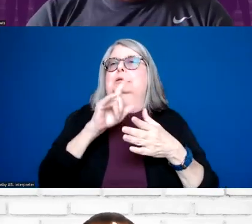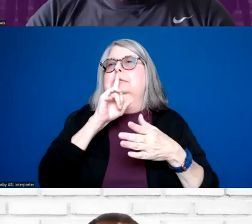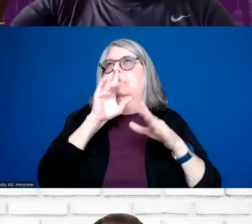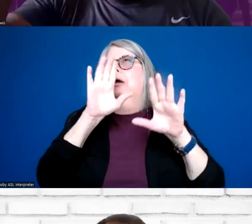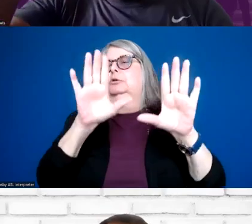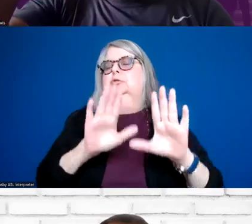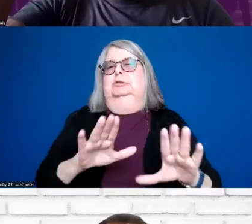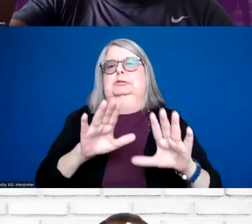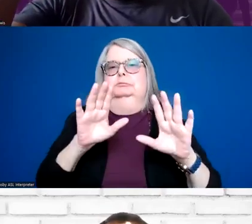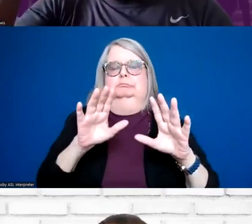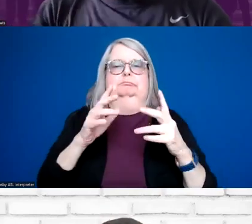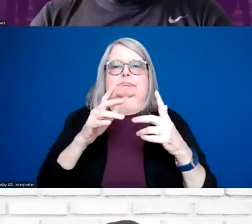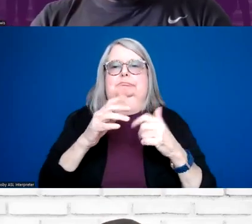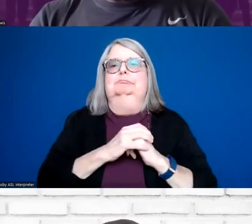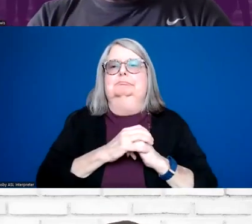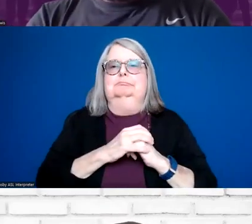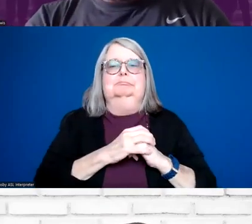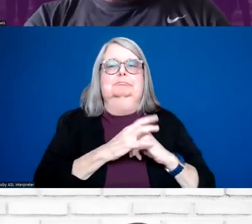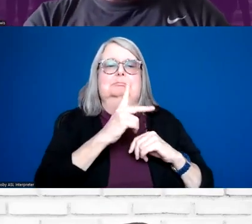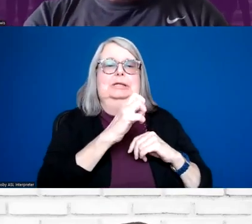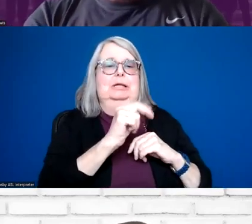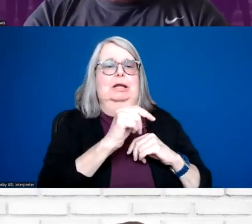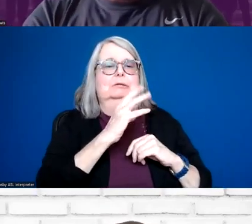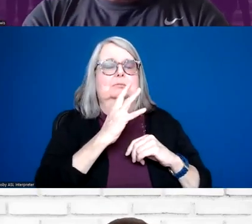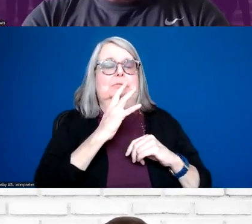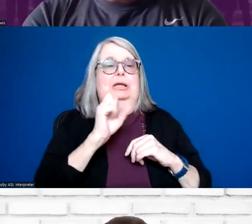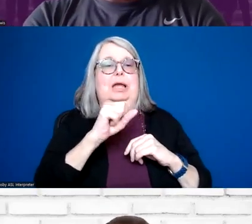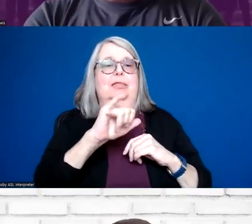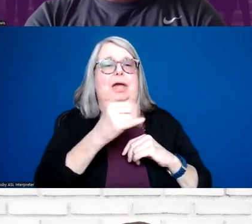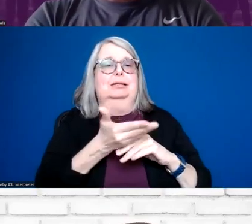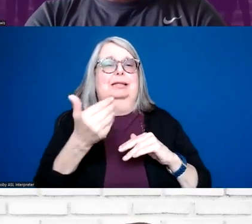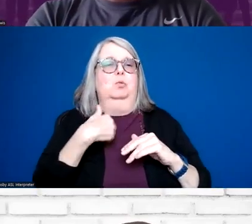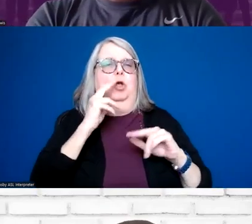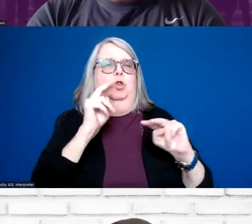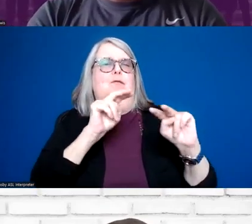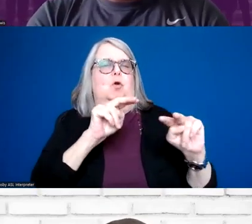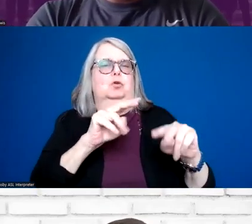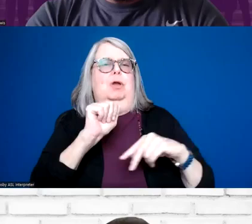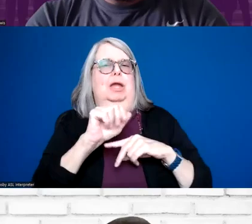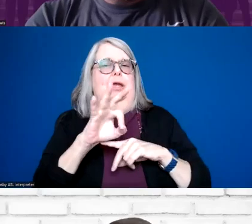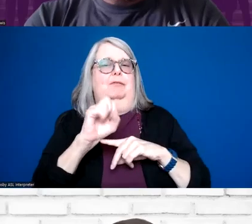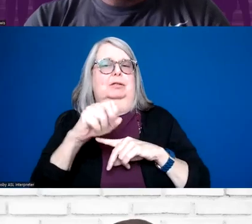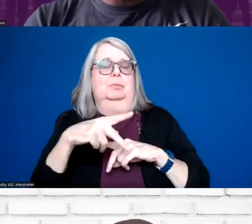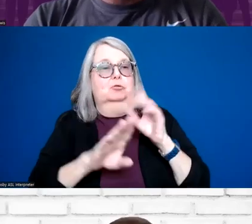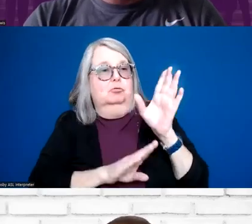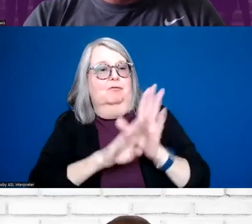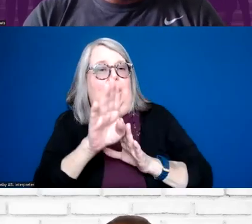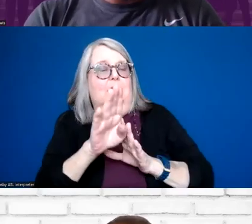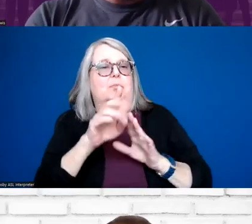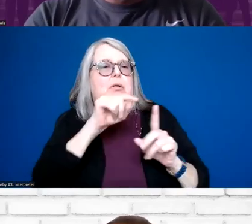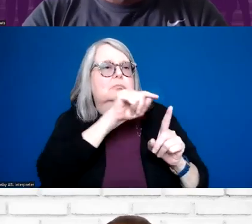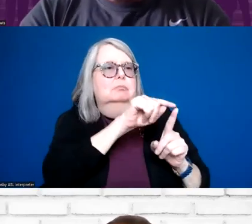spectacular, sir. In terms of absolutely. And I think that's the thing that we're looking forward to doing with AFSP, is to develop, those